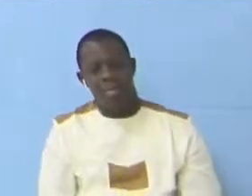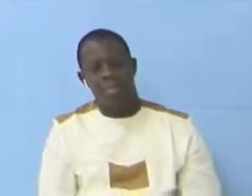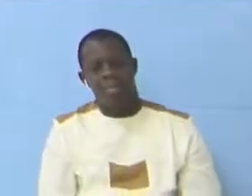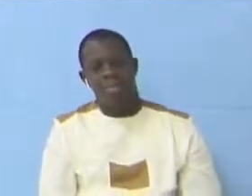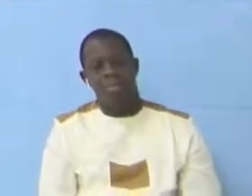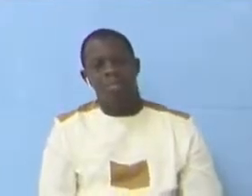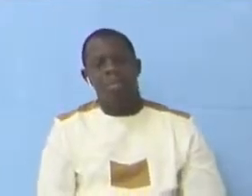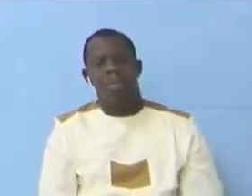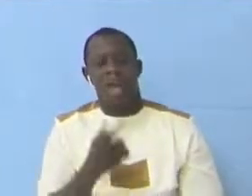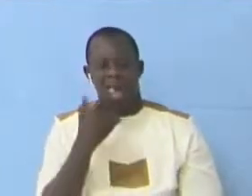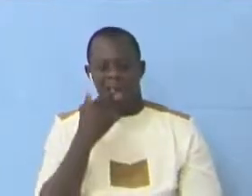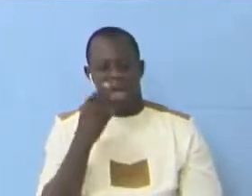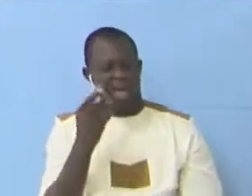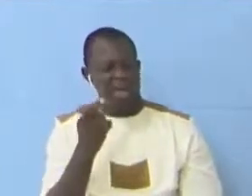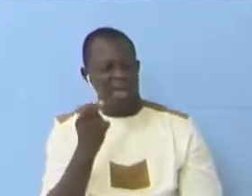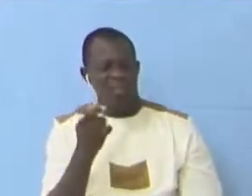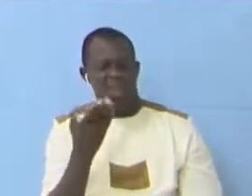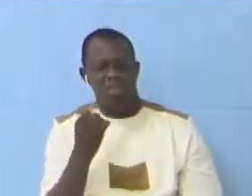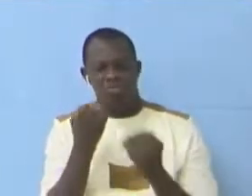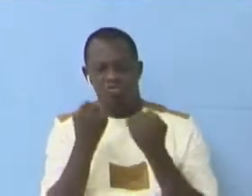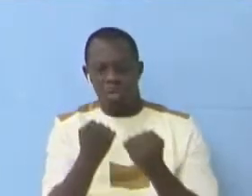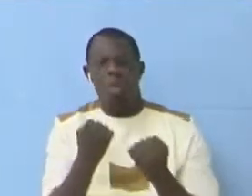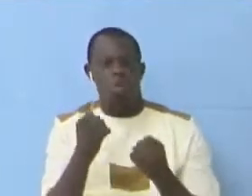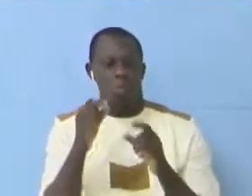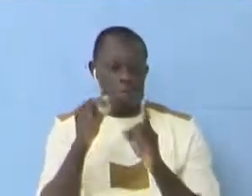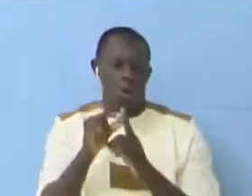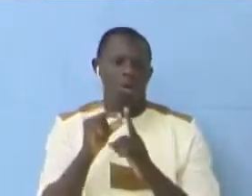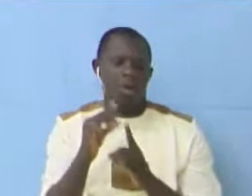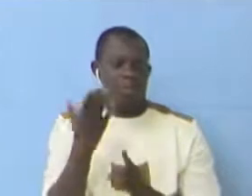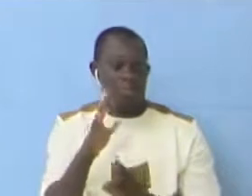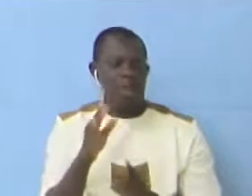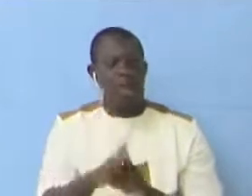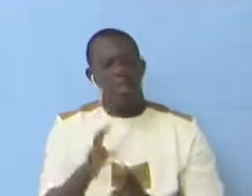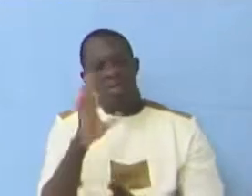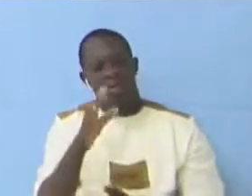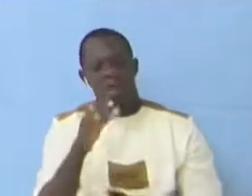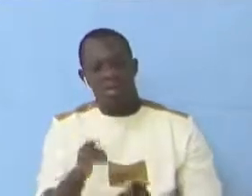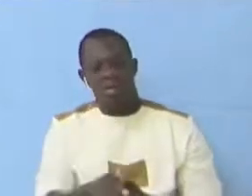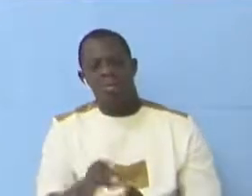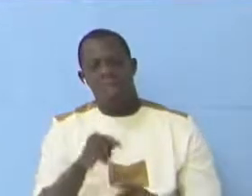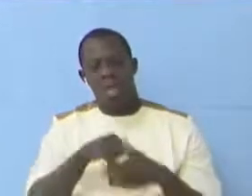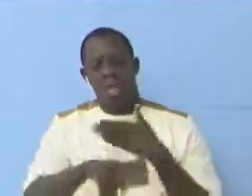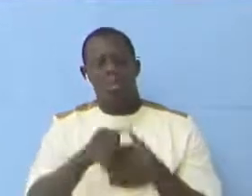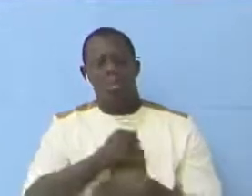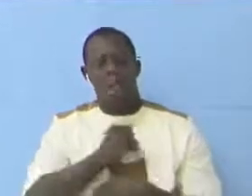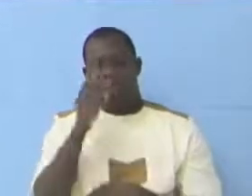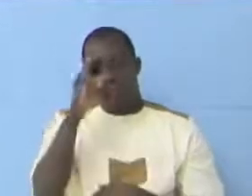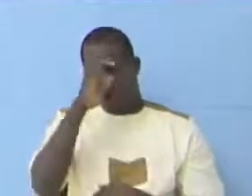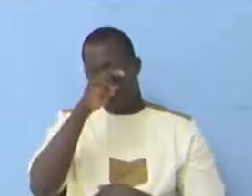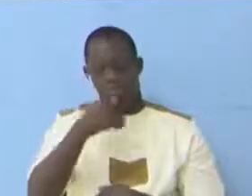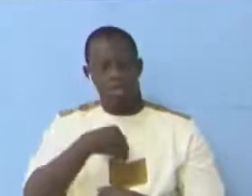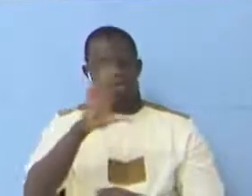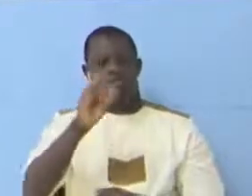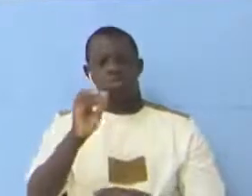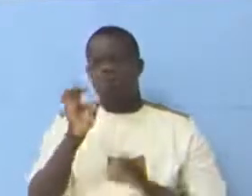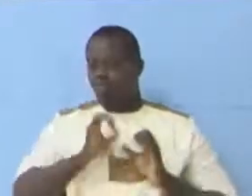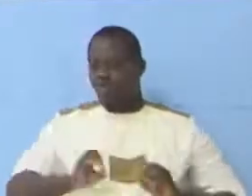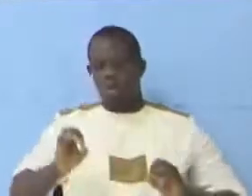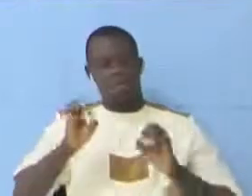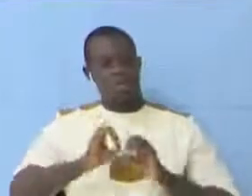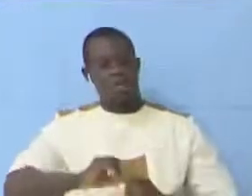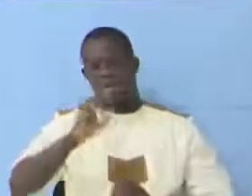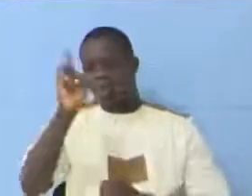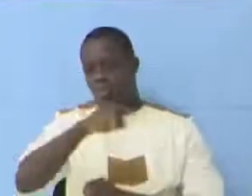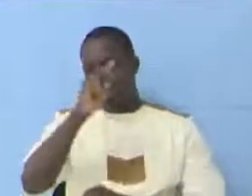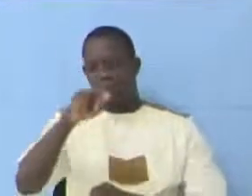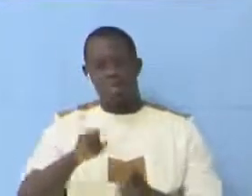Regret might be too strong a word. Perhaps in my conscience, I did not do anything wrong, but I feel very bad and